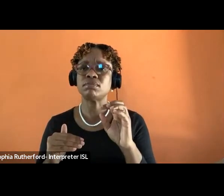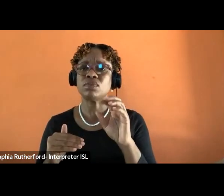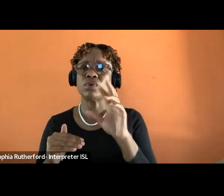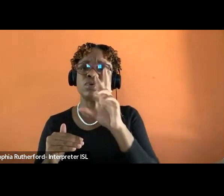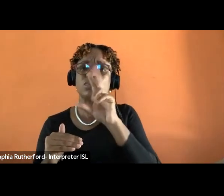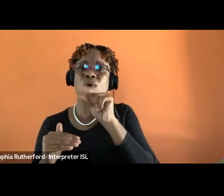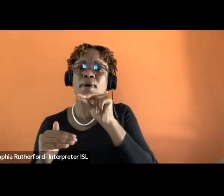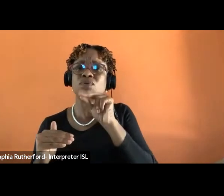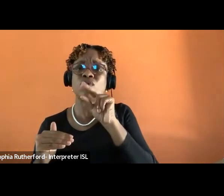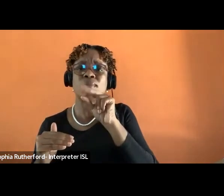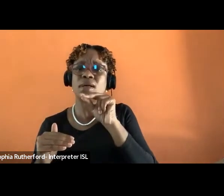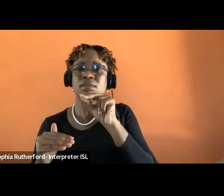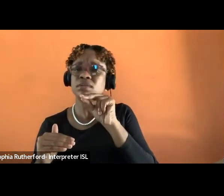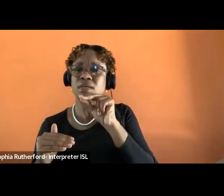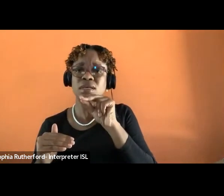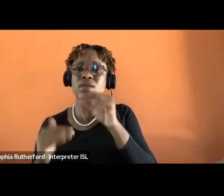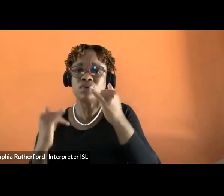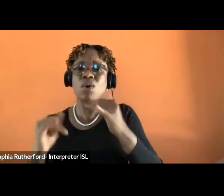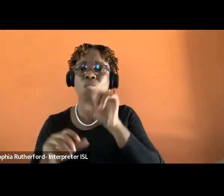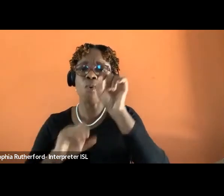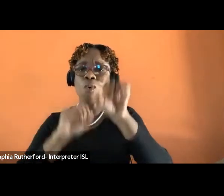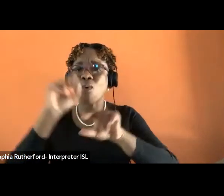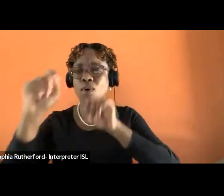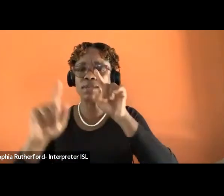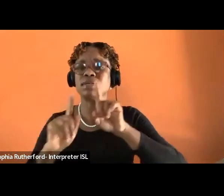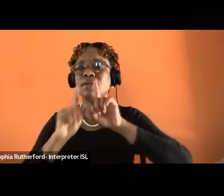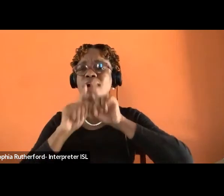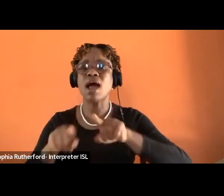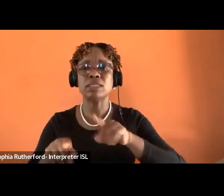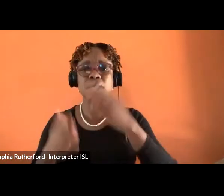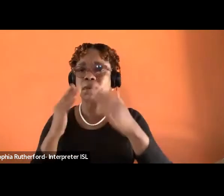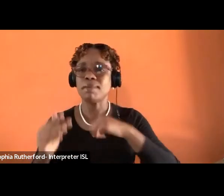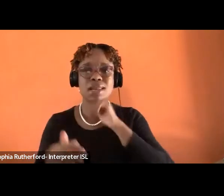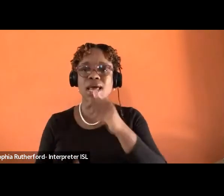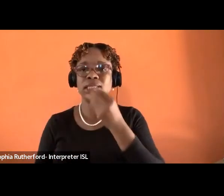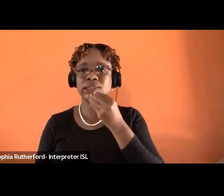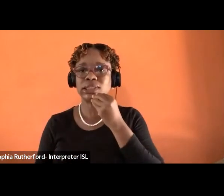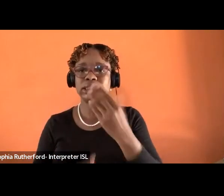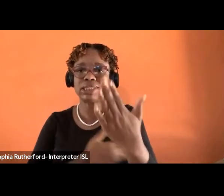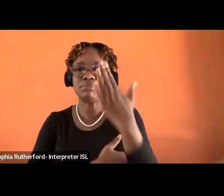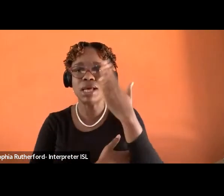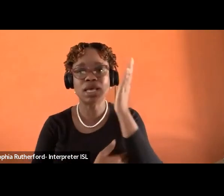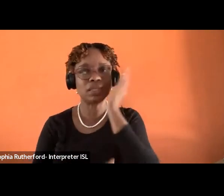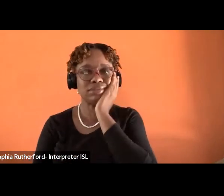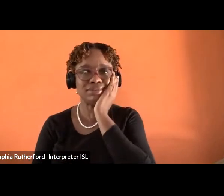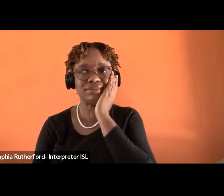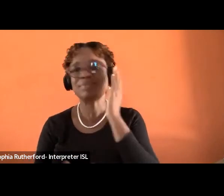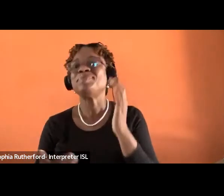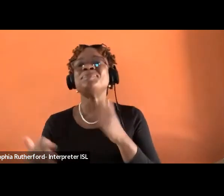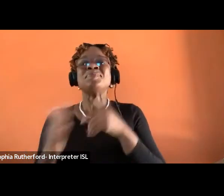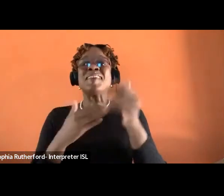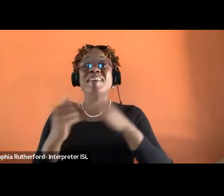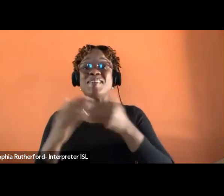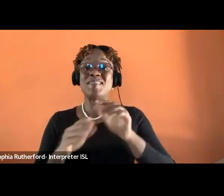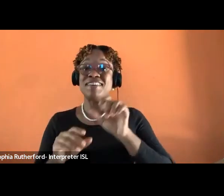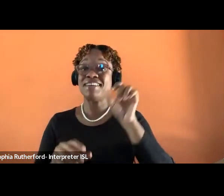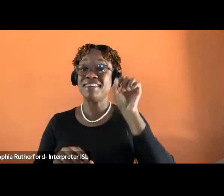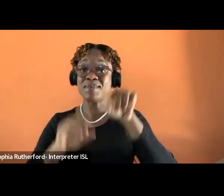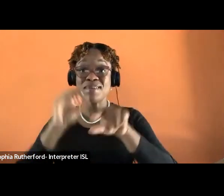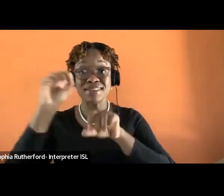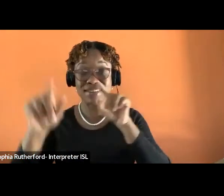answer. Oh, I'm sorry. Question and answer. Maybe I didn't have breakfast this morning. Question and answer. Any